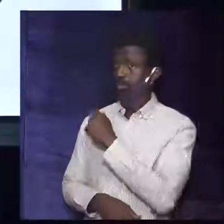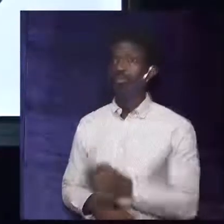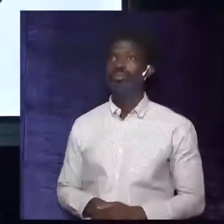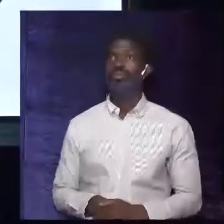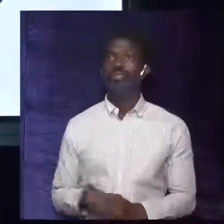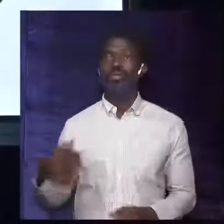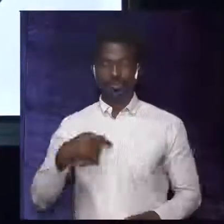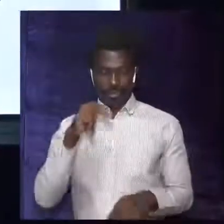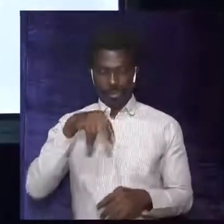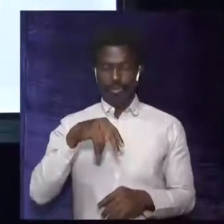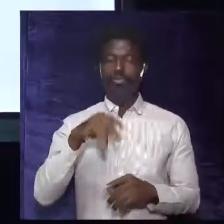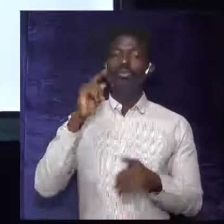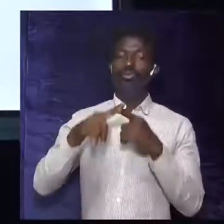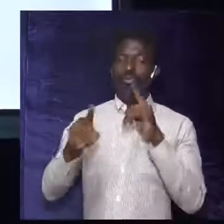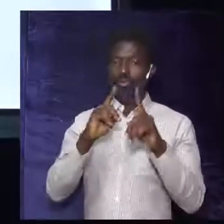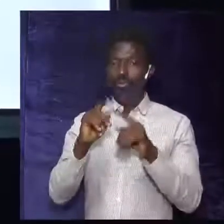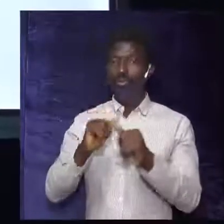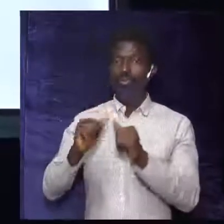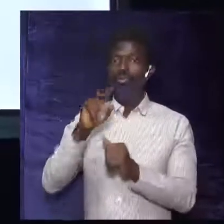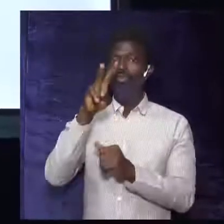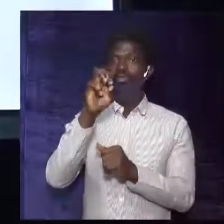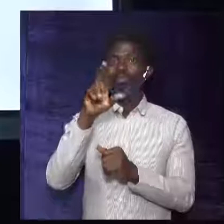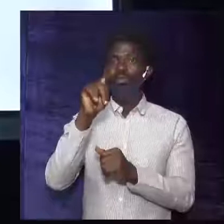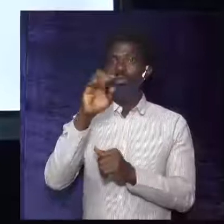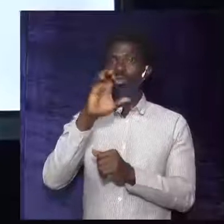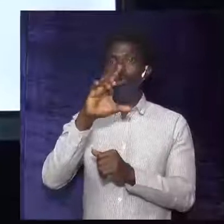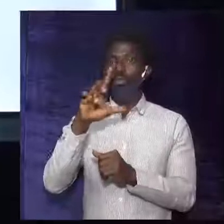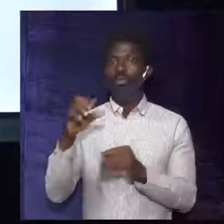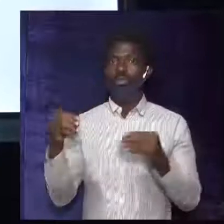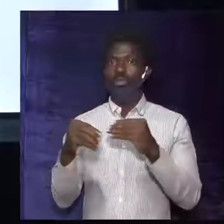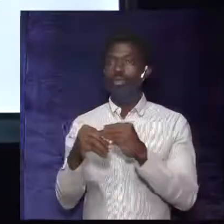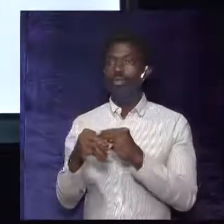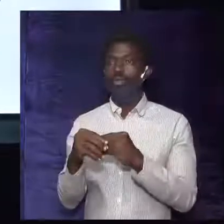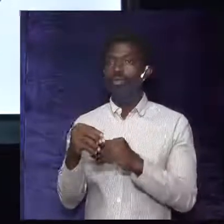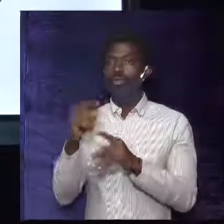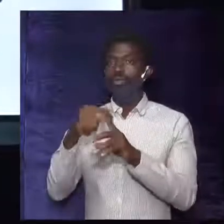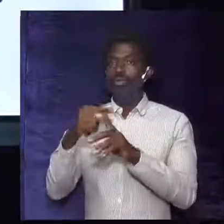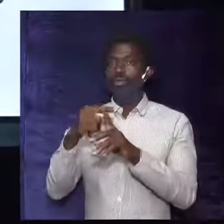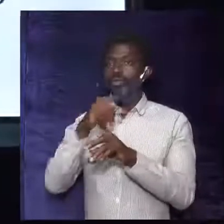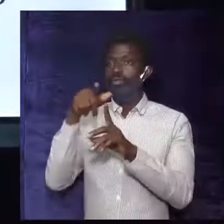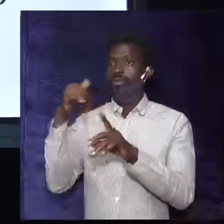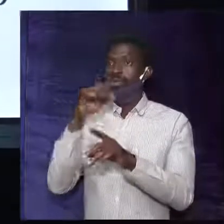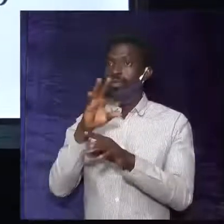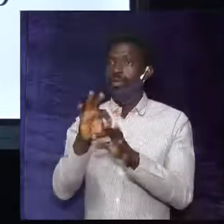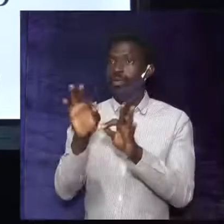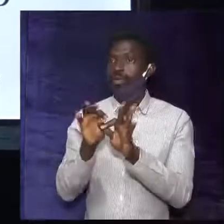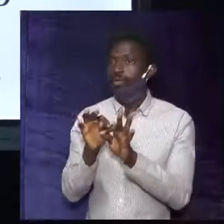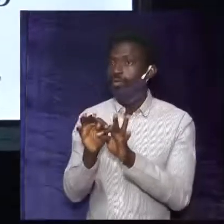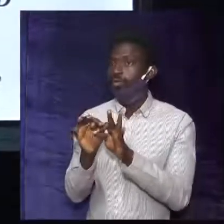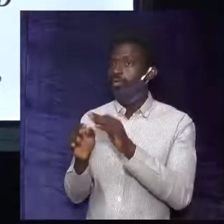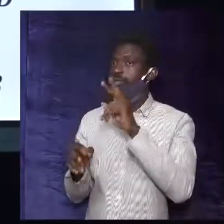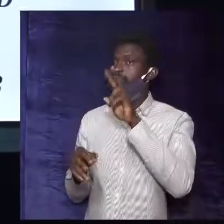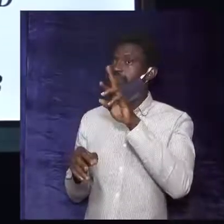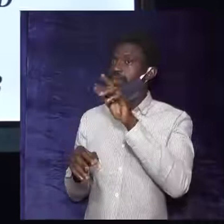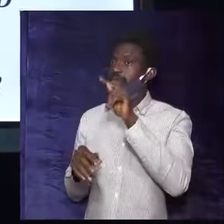Now, let's talk about vertically opposite angles. When angles meet each other like this, and the angles are formed, you have what you call the